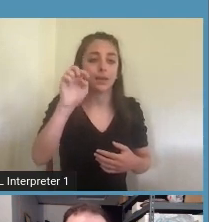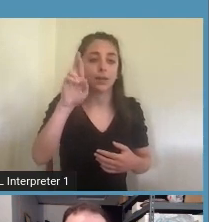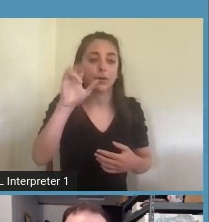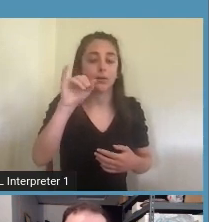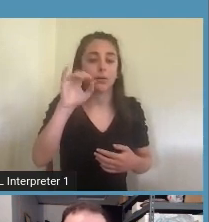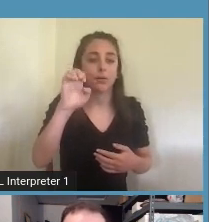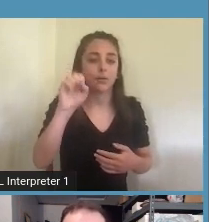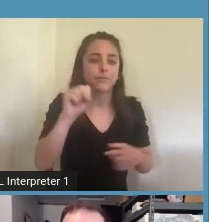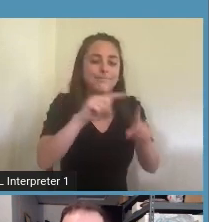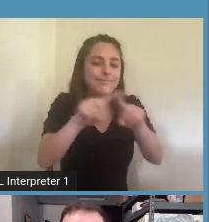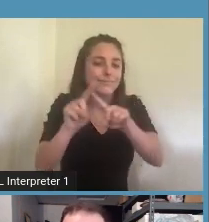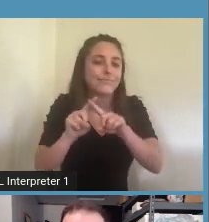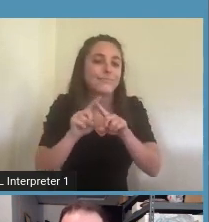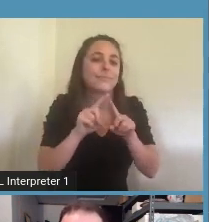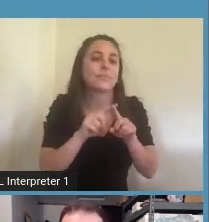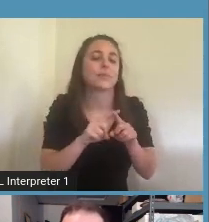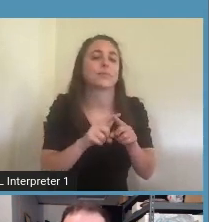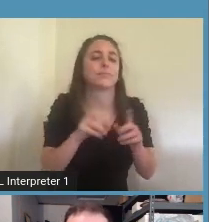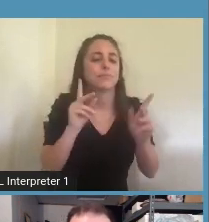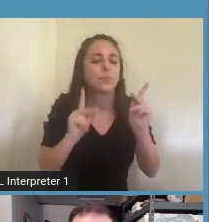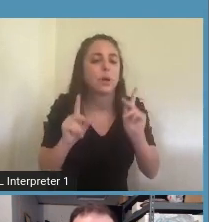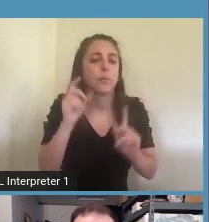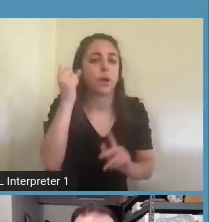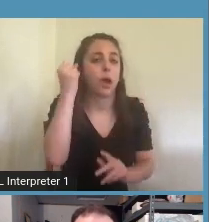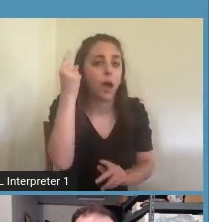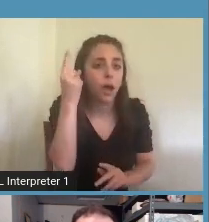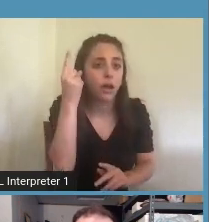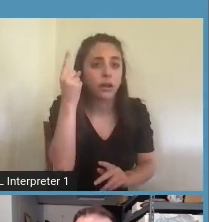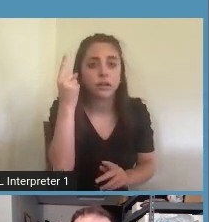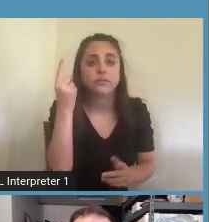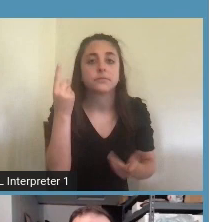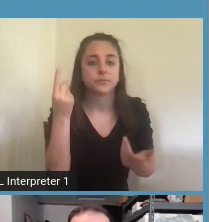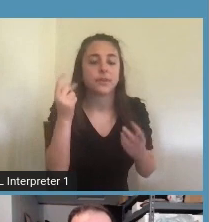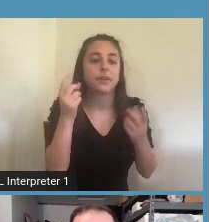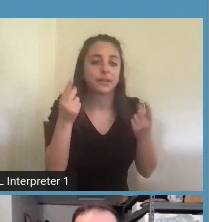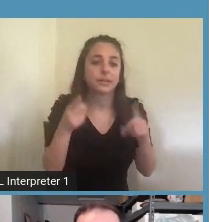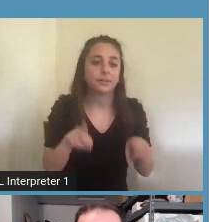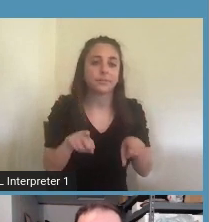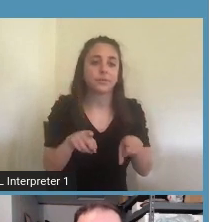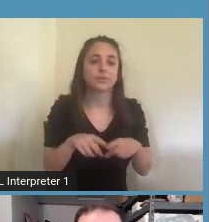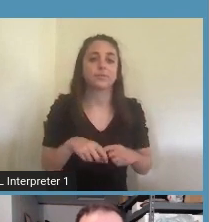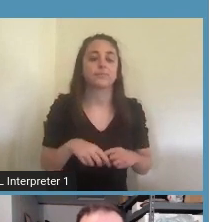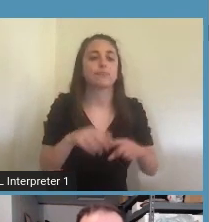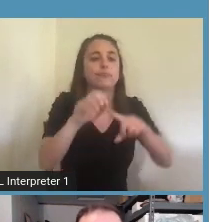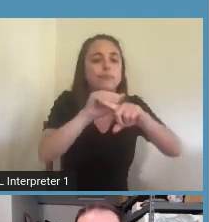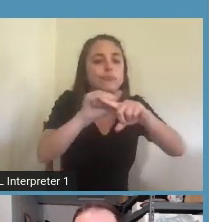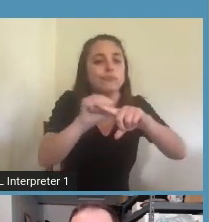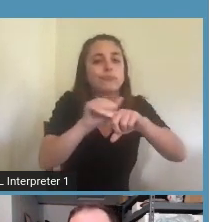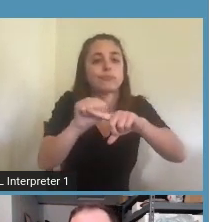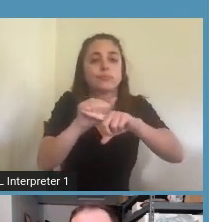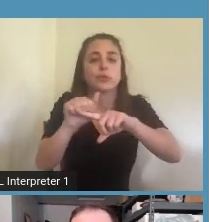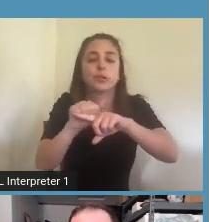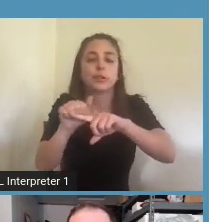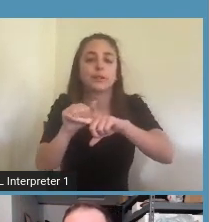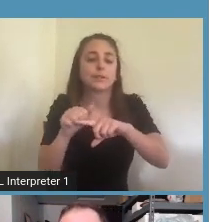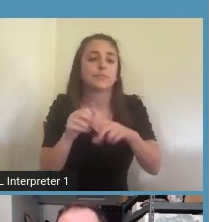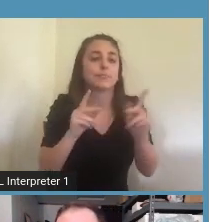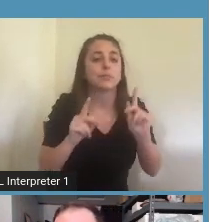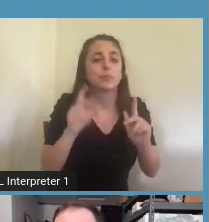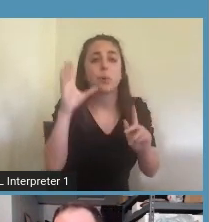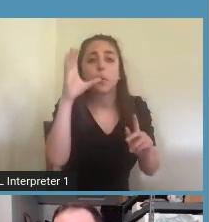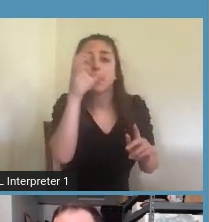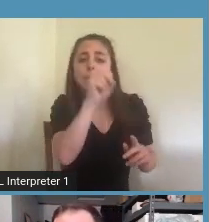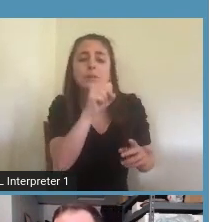sure people understood what was happening. And if there was a training session that our docents missed. They wanted to